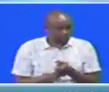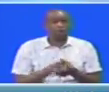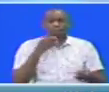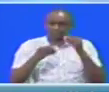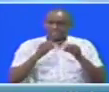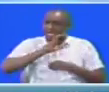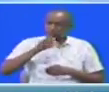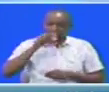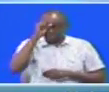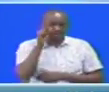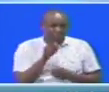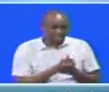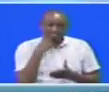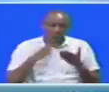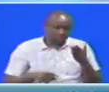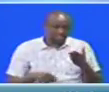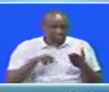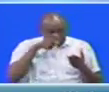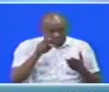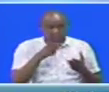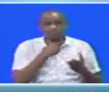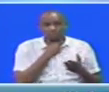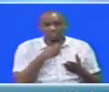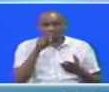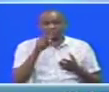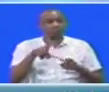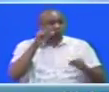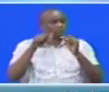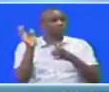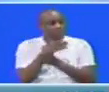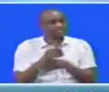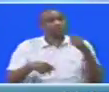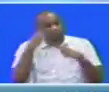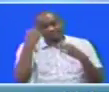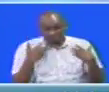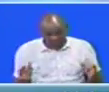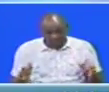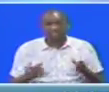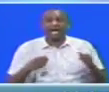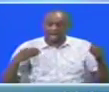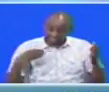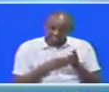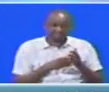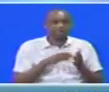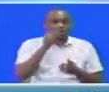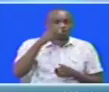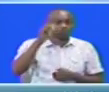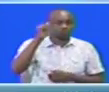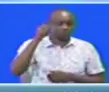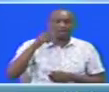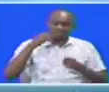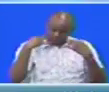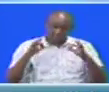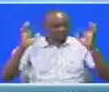Governor Sospeter Ojaamong says he won the ODM party primaries on Thursday against his rival Paul Otuoma in a free and